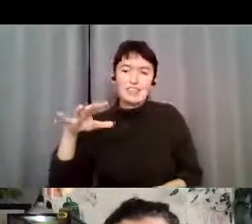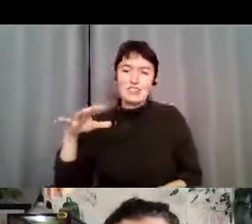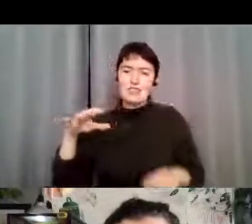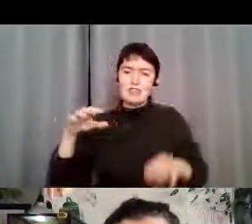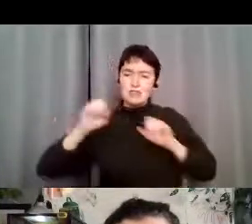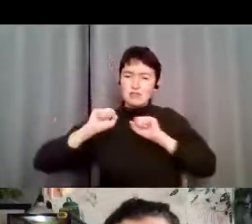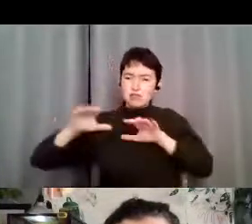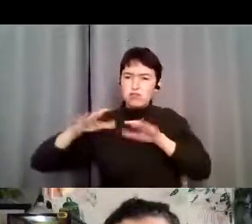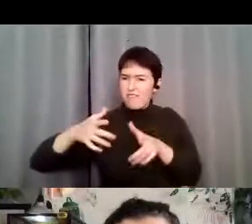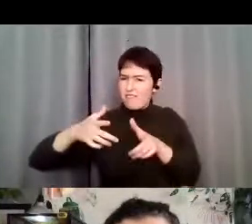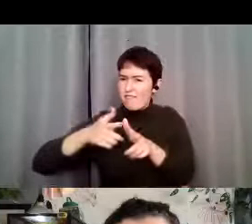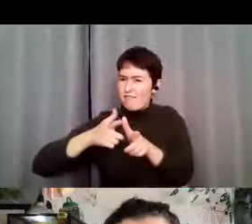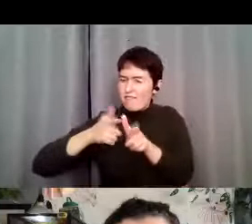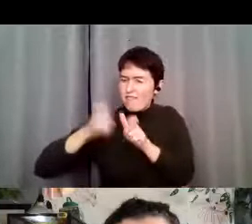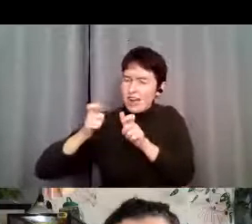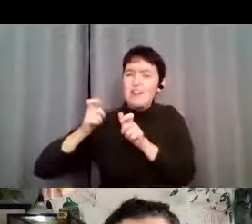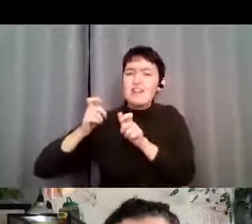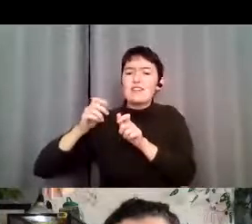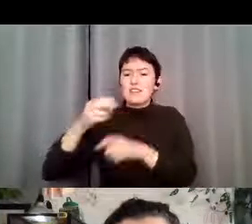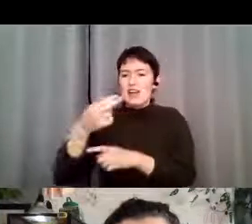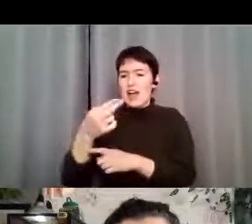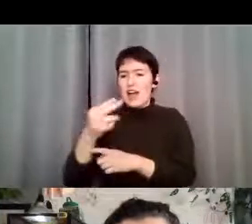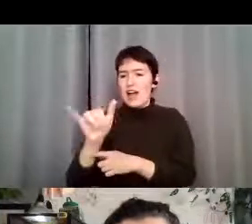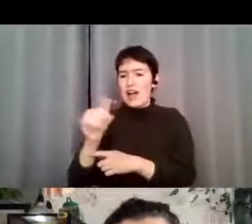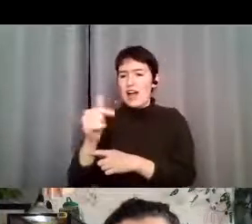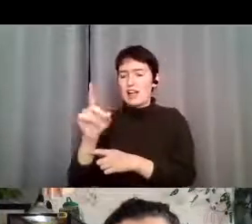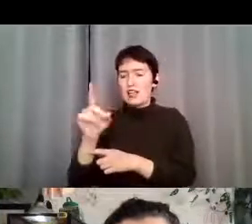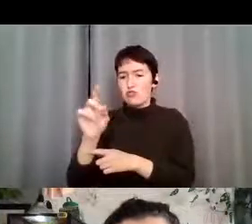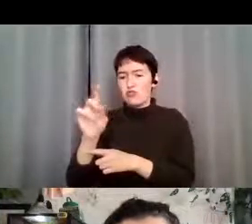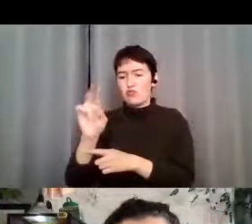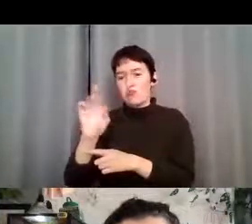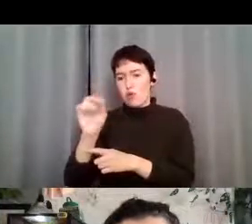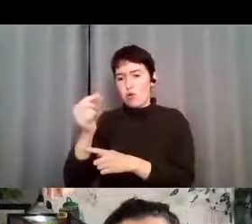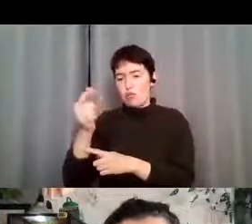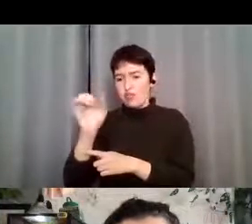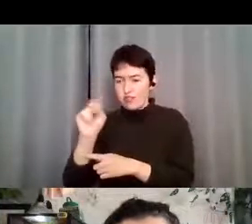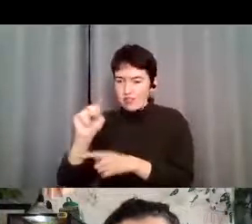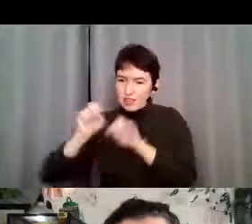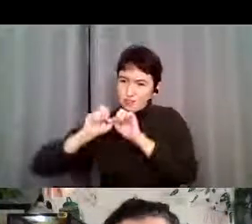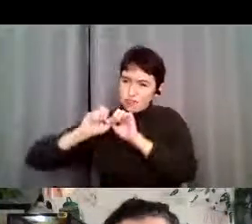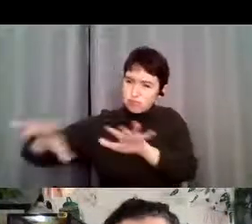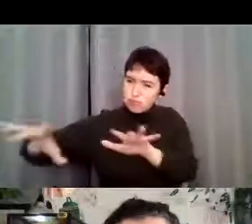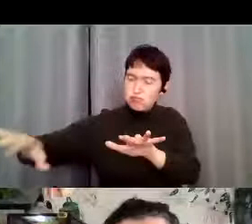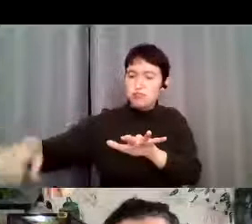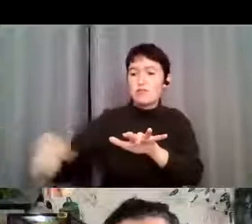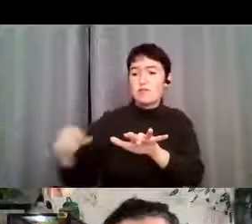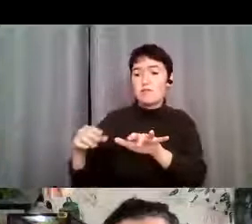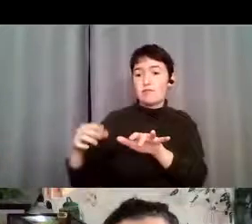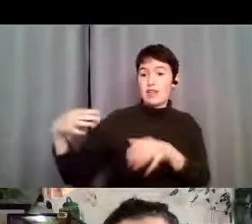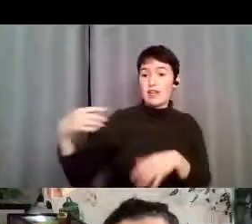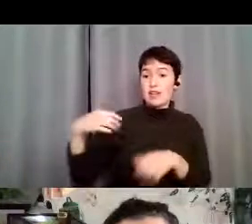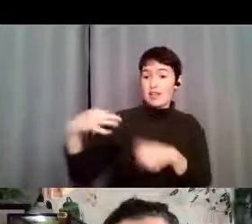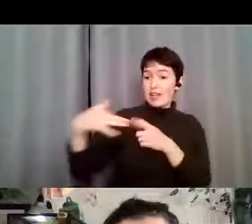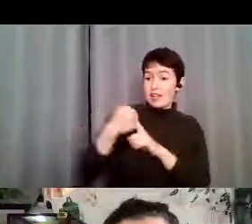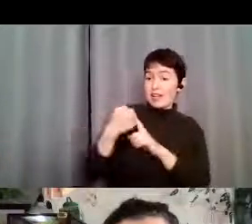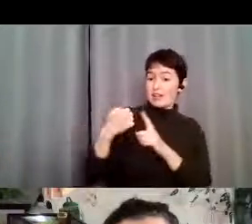of hydrogen that touches everything in the solar system, even our own upper atmosphere. And so some of that